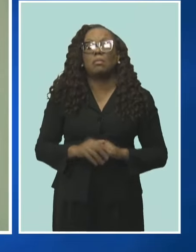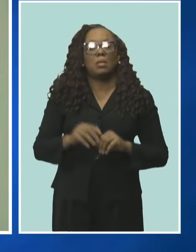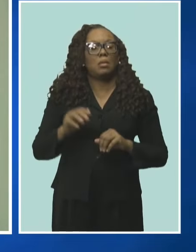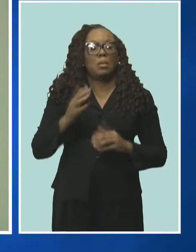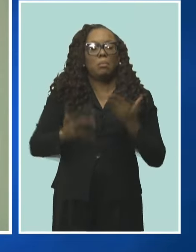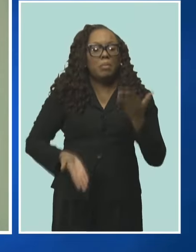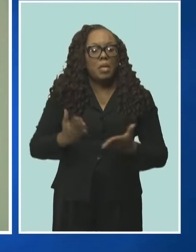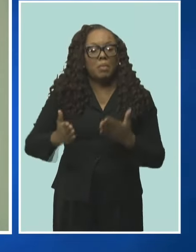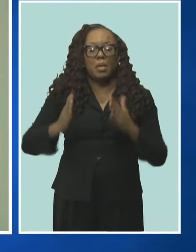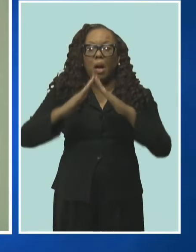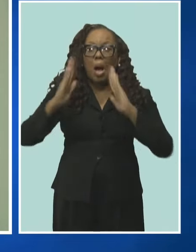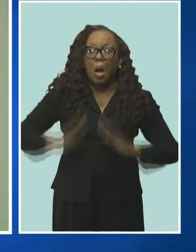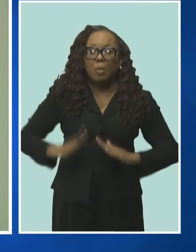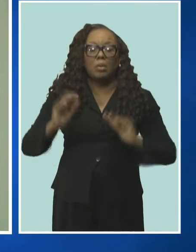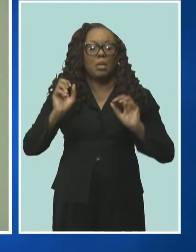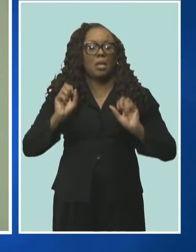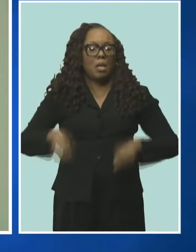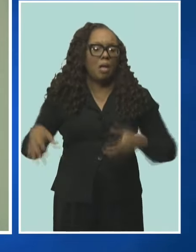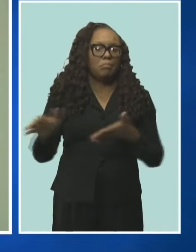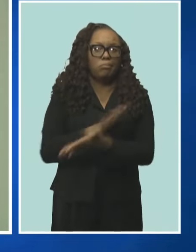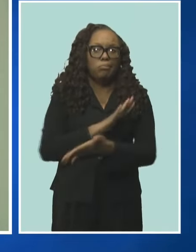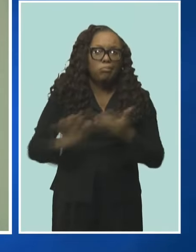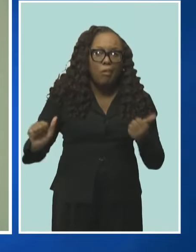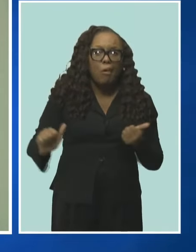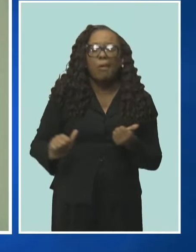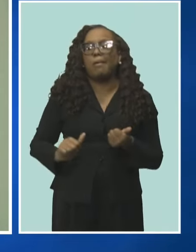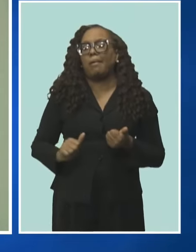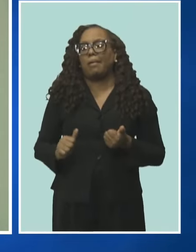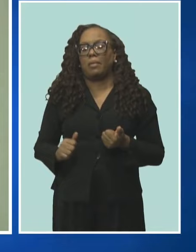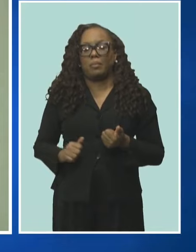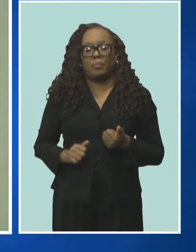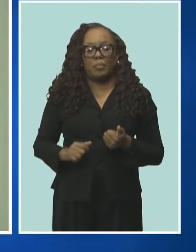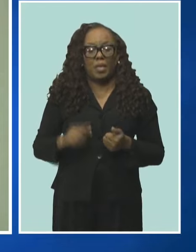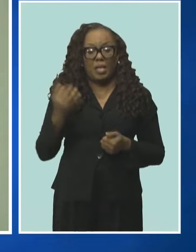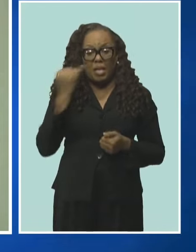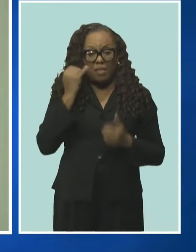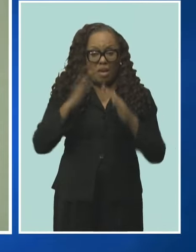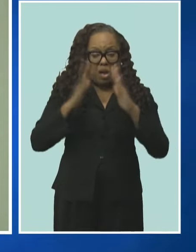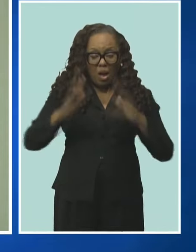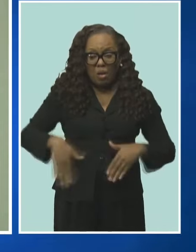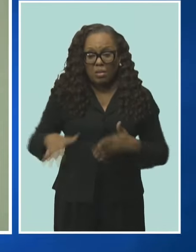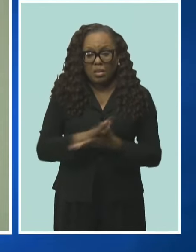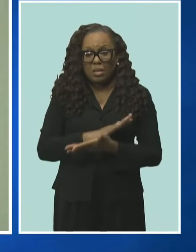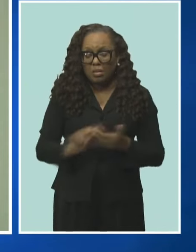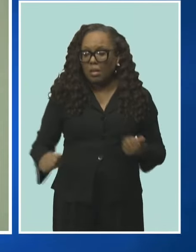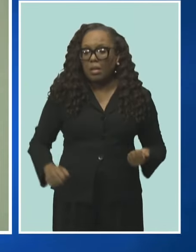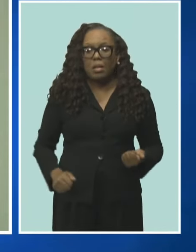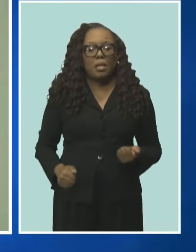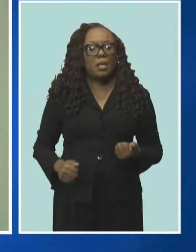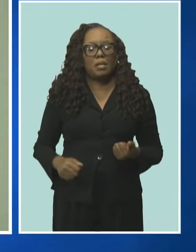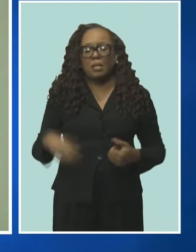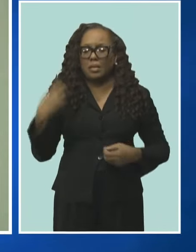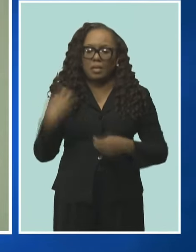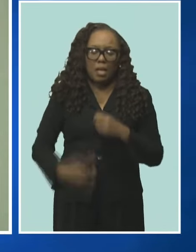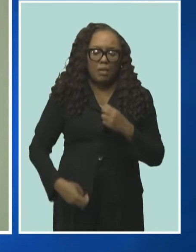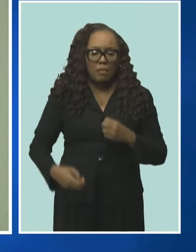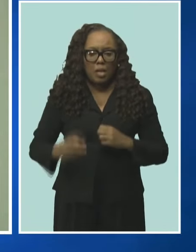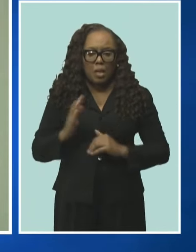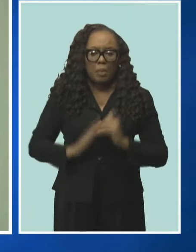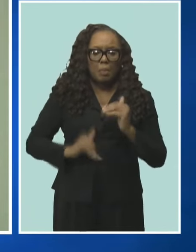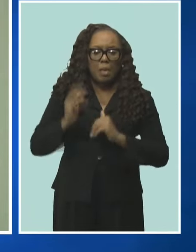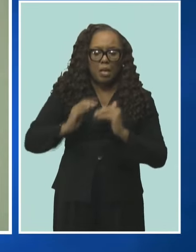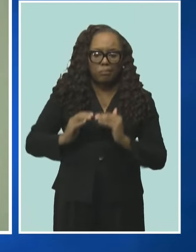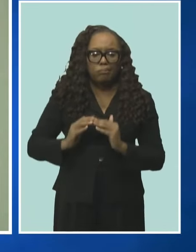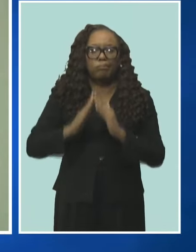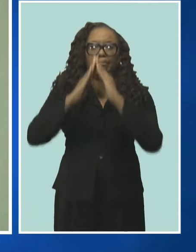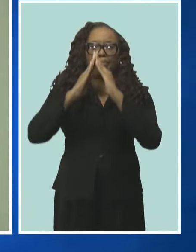don't want to lose you to lose your property. It's very difficult to replace a house or even a life. So we are asking all Barbadians to be